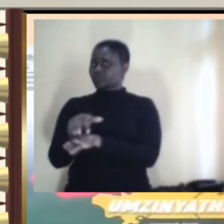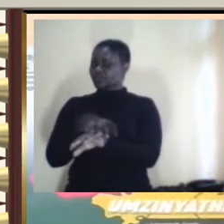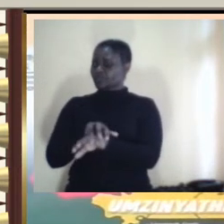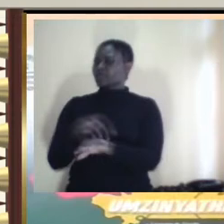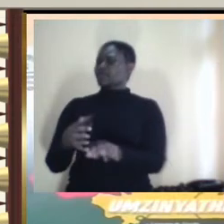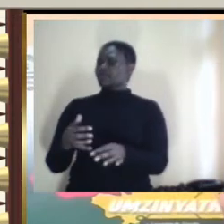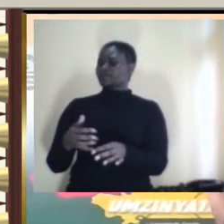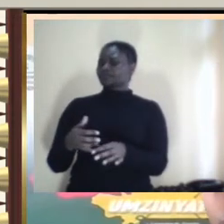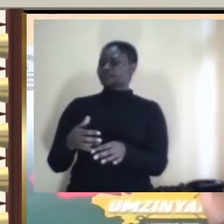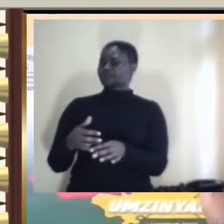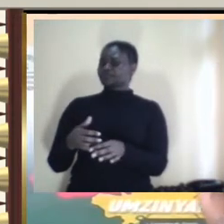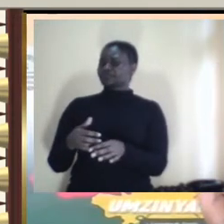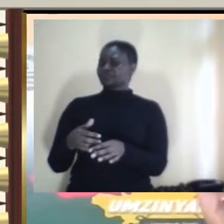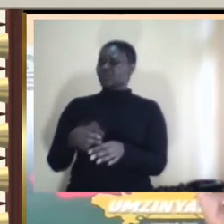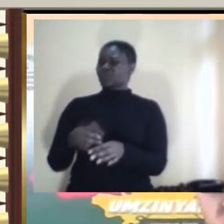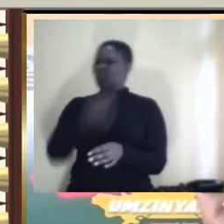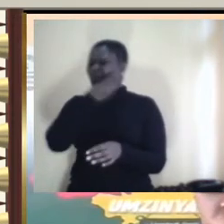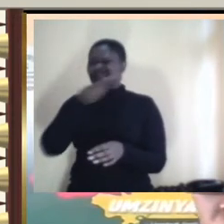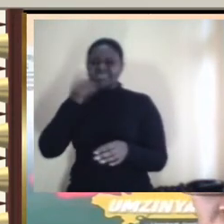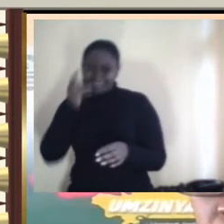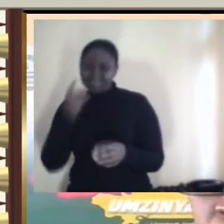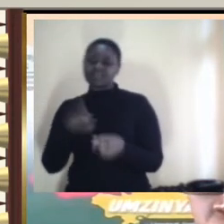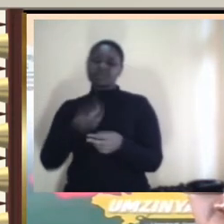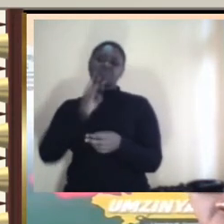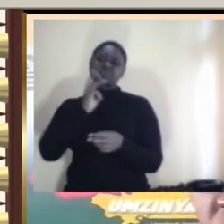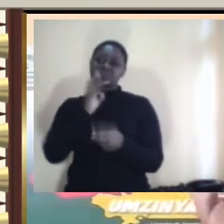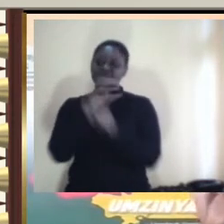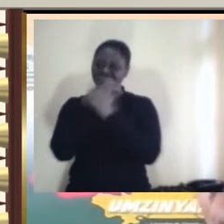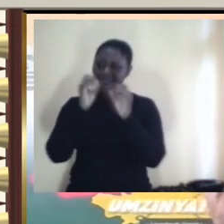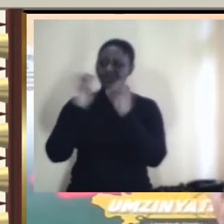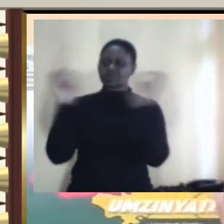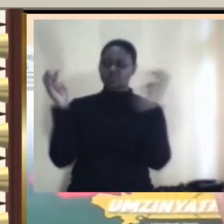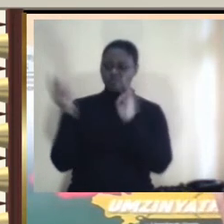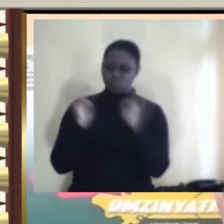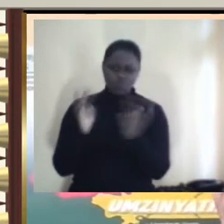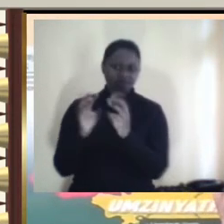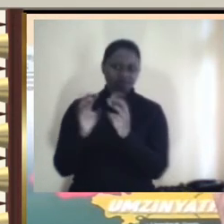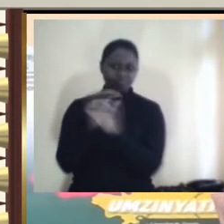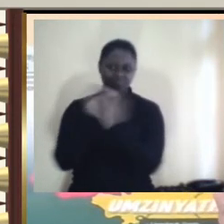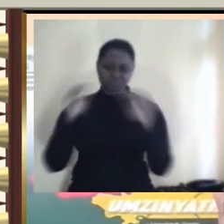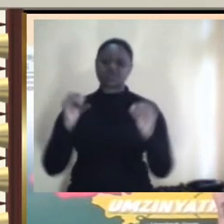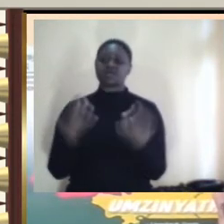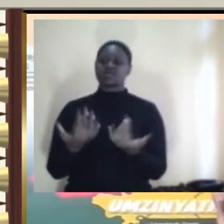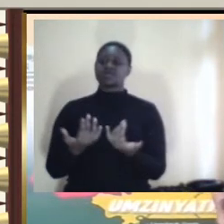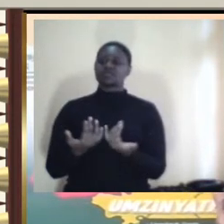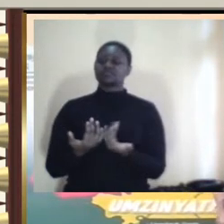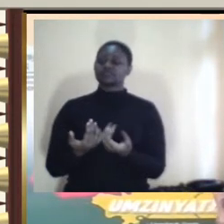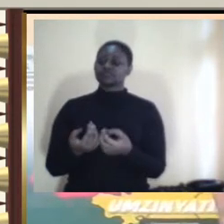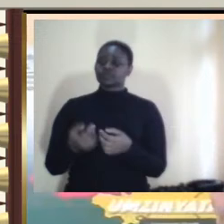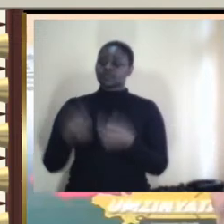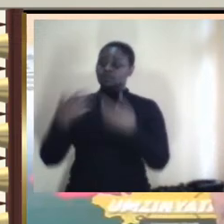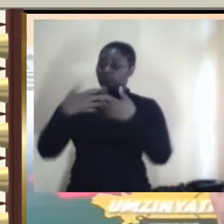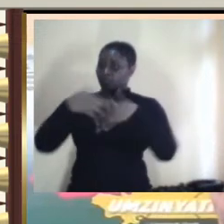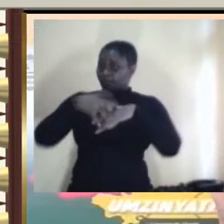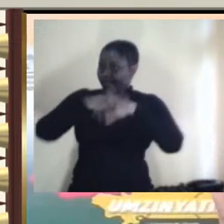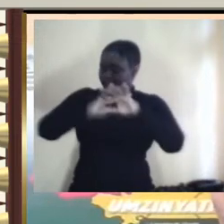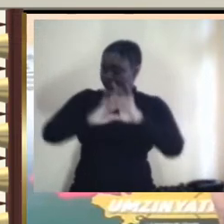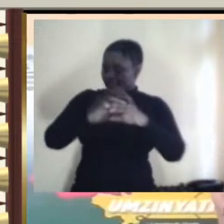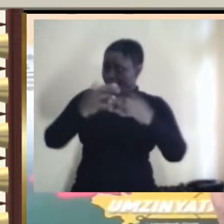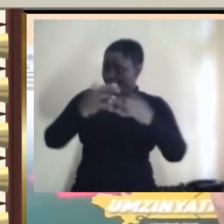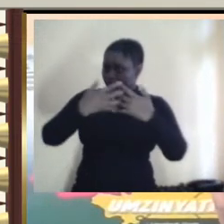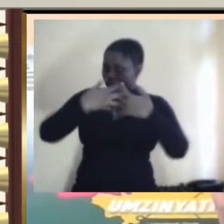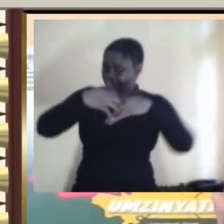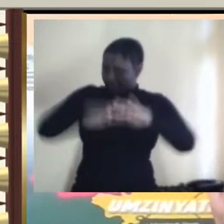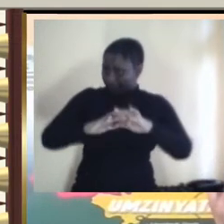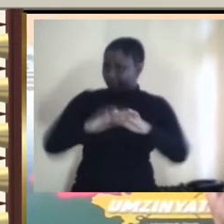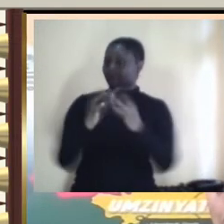the drought period. Investment in infrastructure, therefore, continue to be the critical